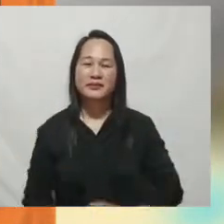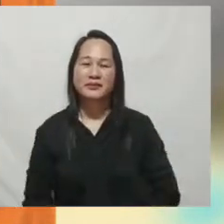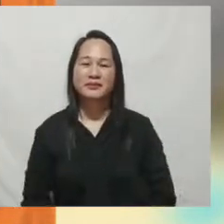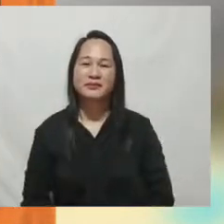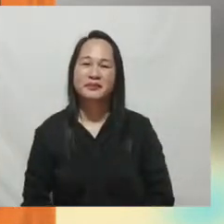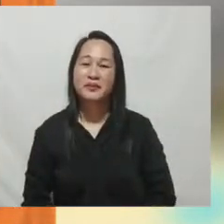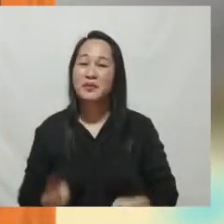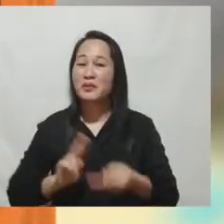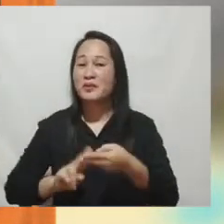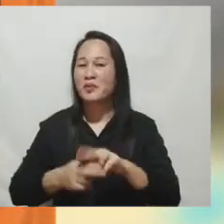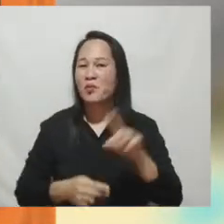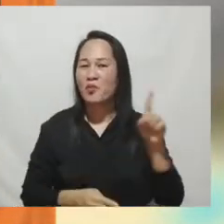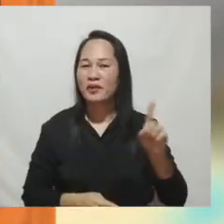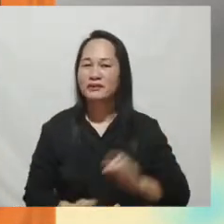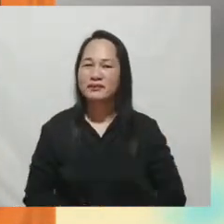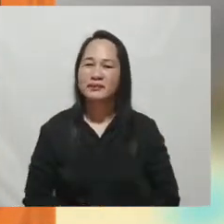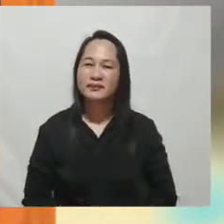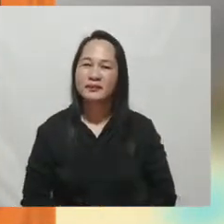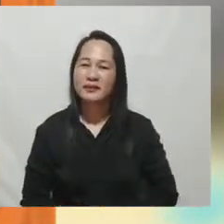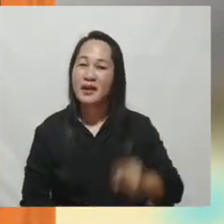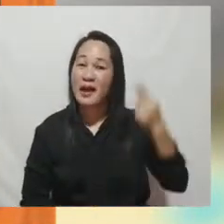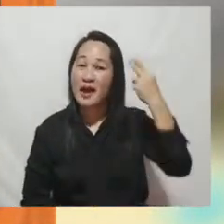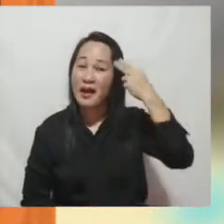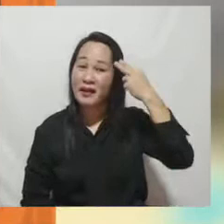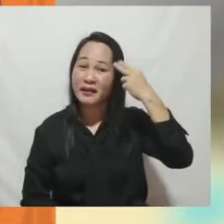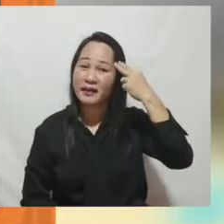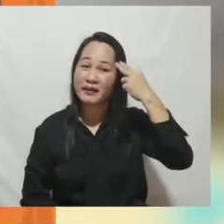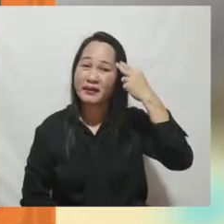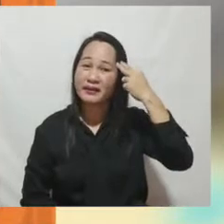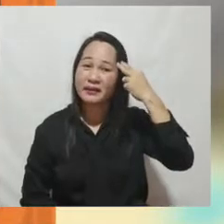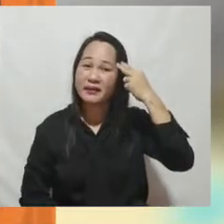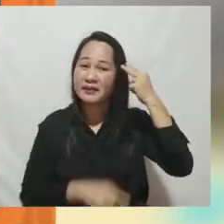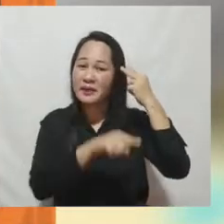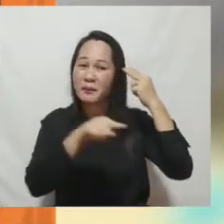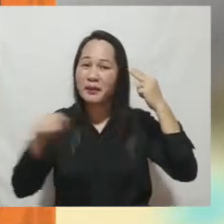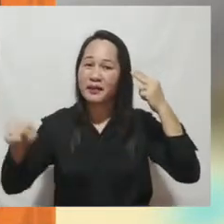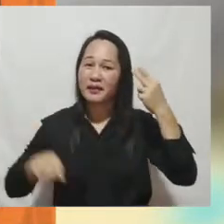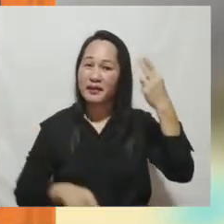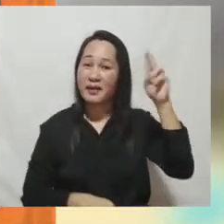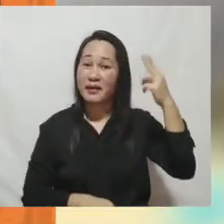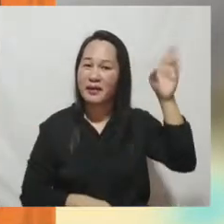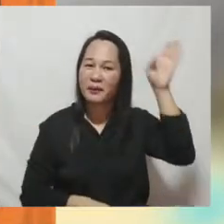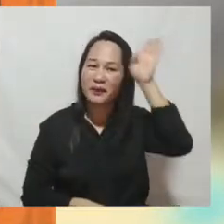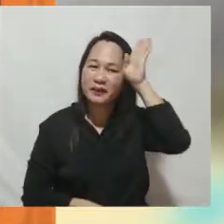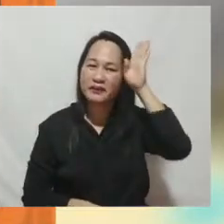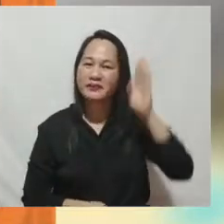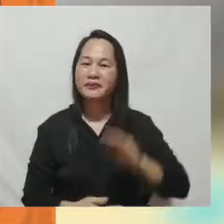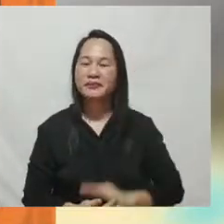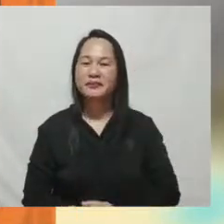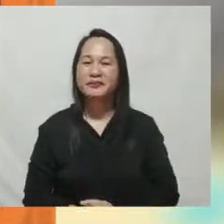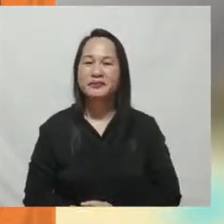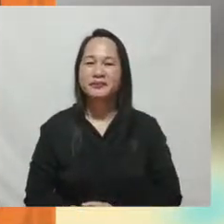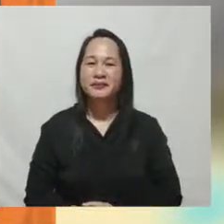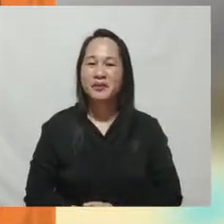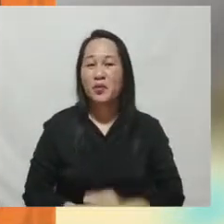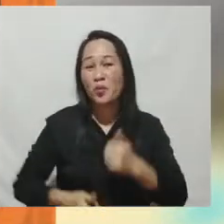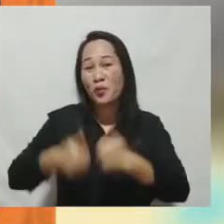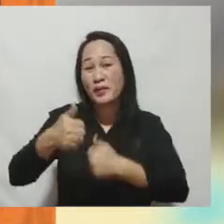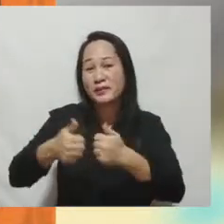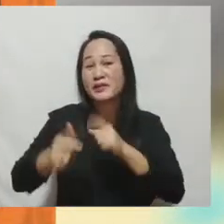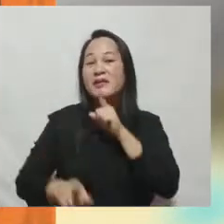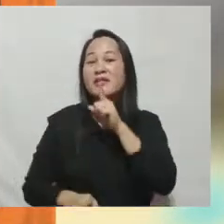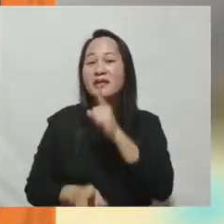1. Harry is the son of Uncle Ben. Which is the right word for